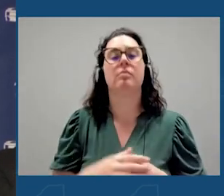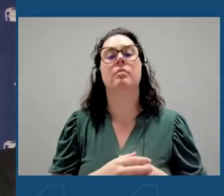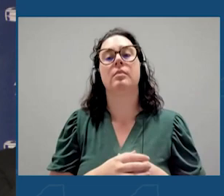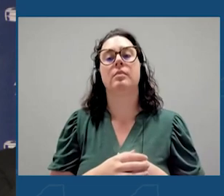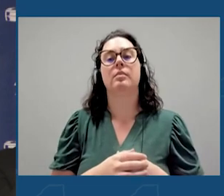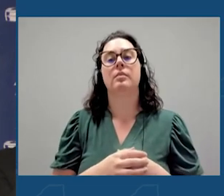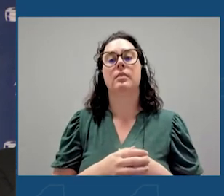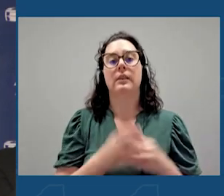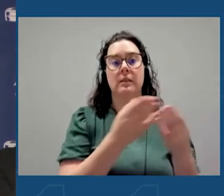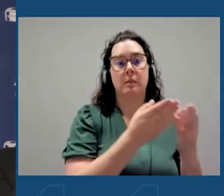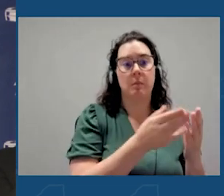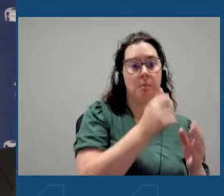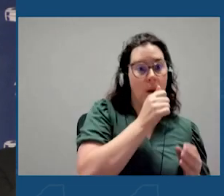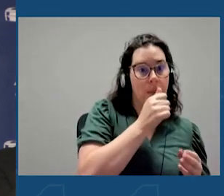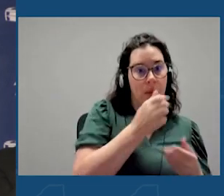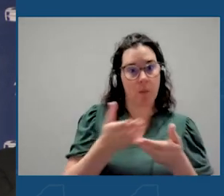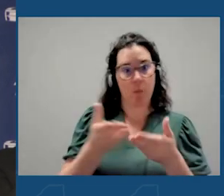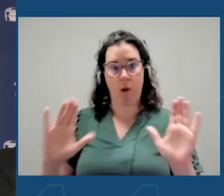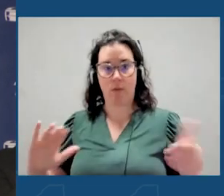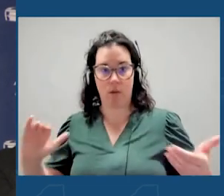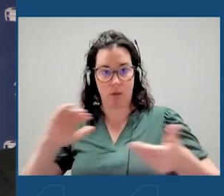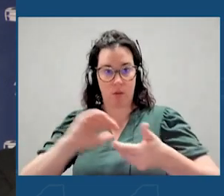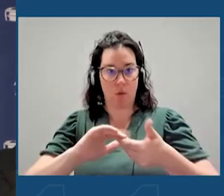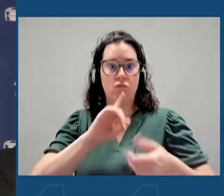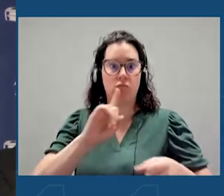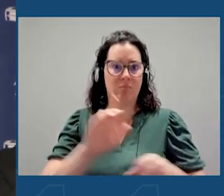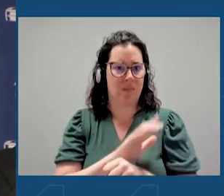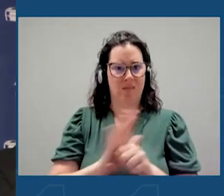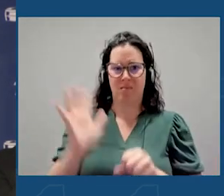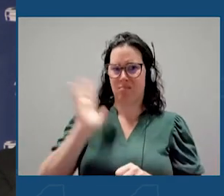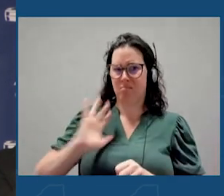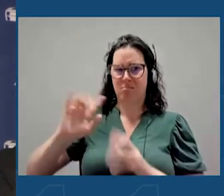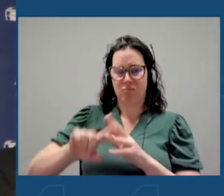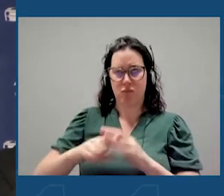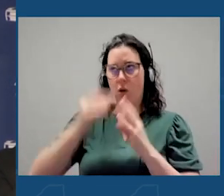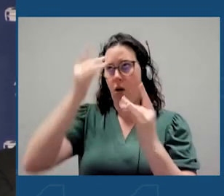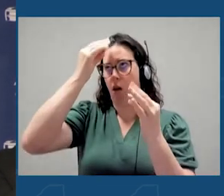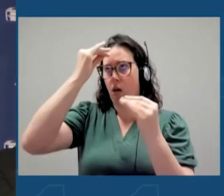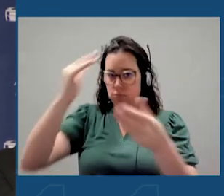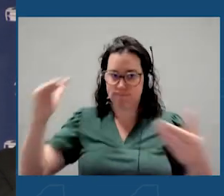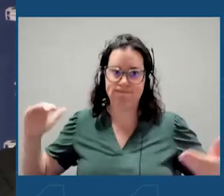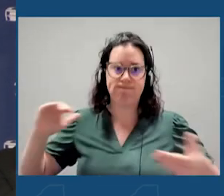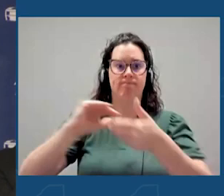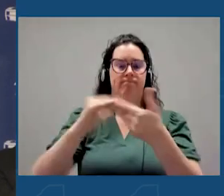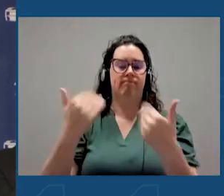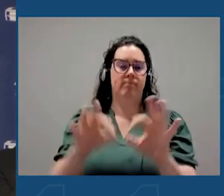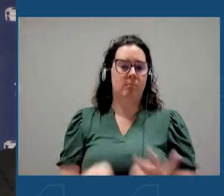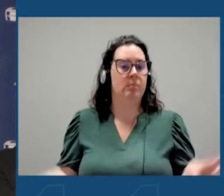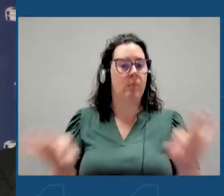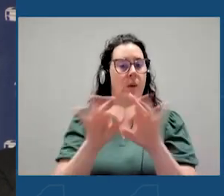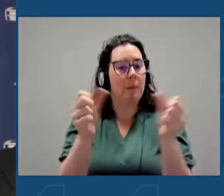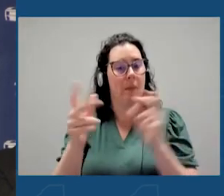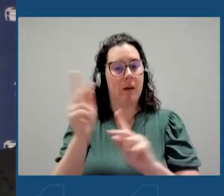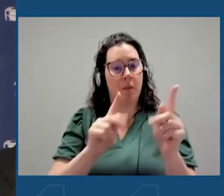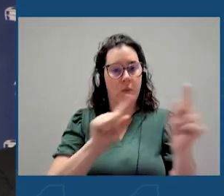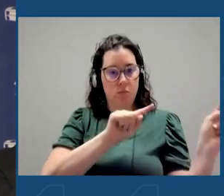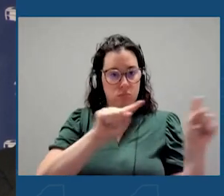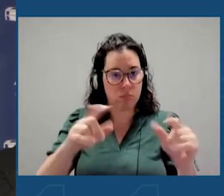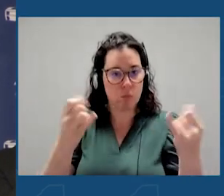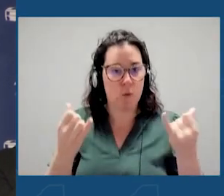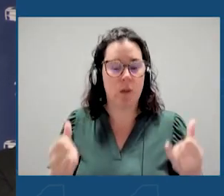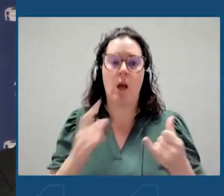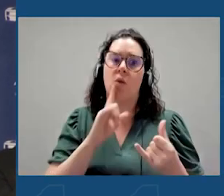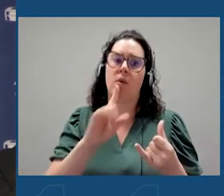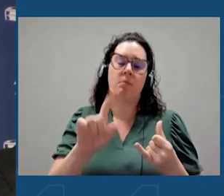partnership has been a collaborative effort from day one, and many in attendance today are owed a tremendous amount of thanks and